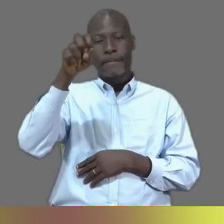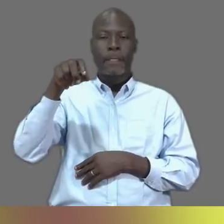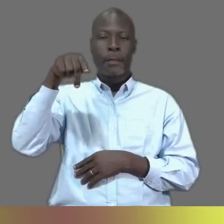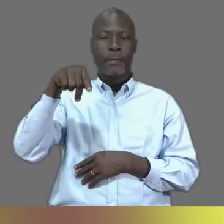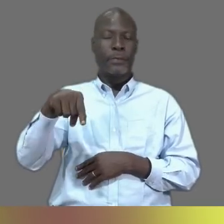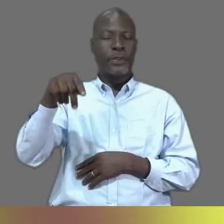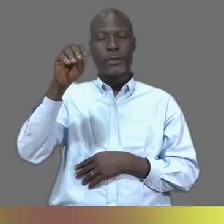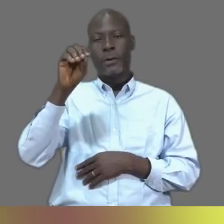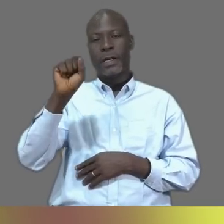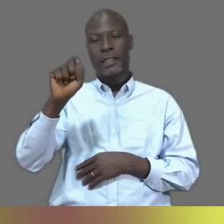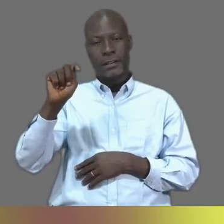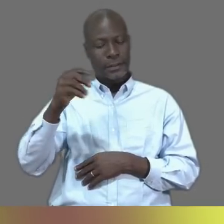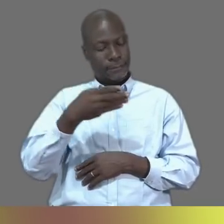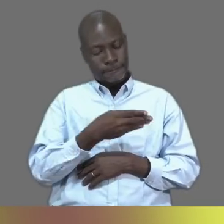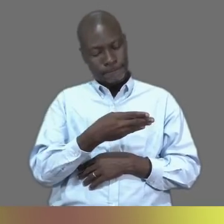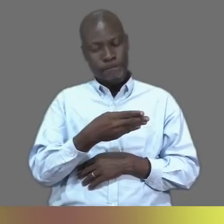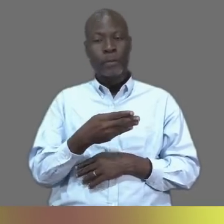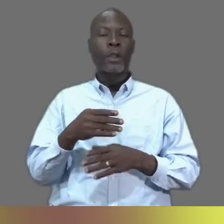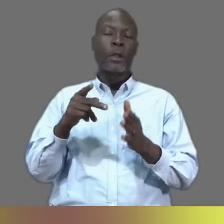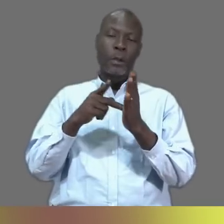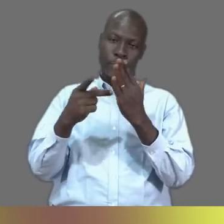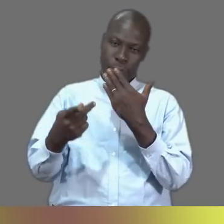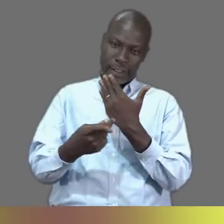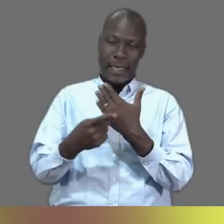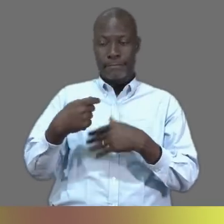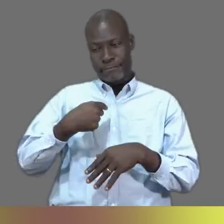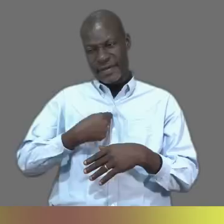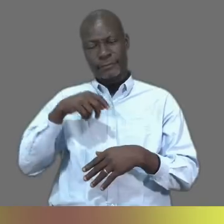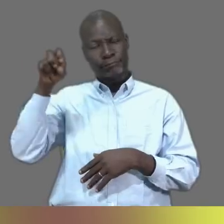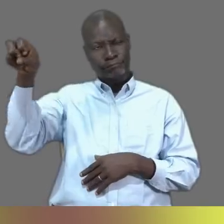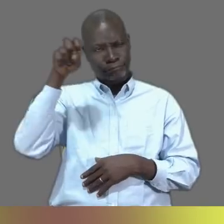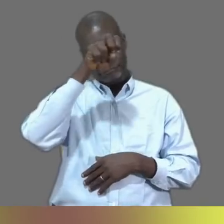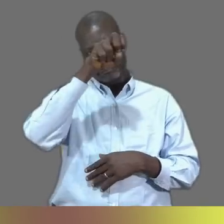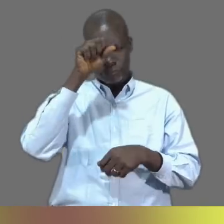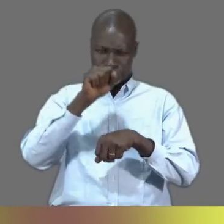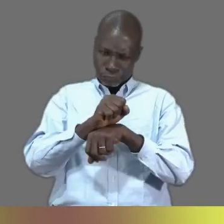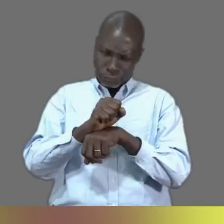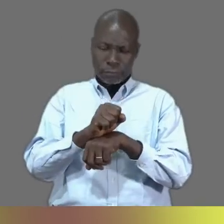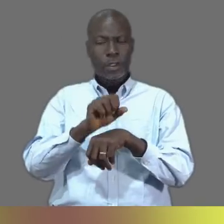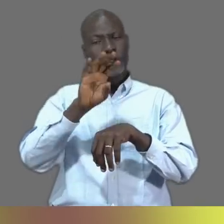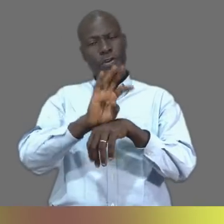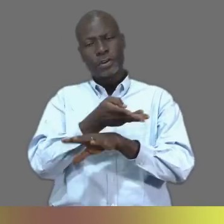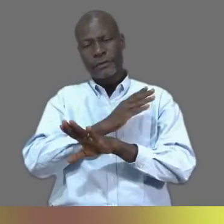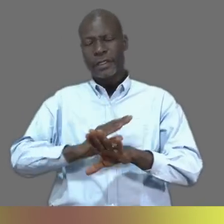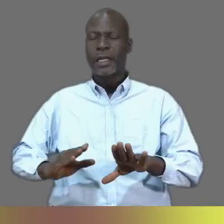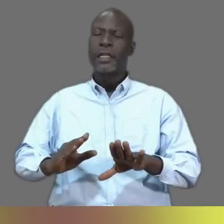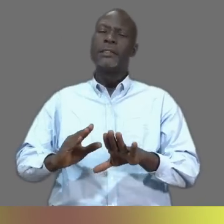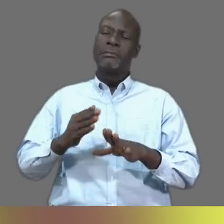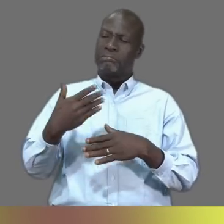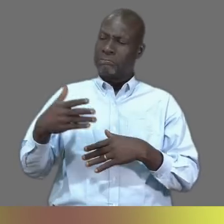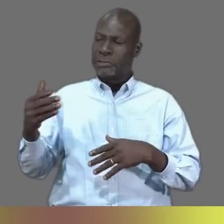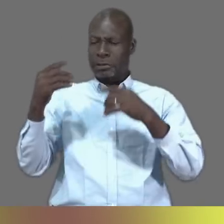echre dwumedie ahoro a me di ewo ewiase afanamu ane Church of Christ mu ensam ahoro